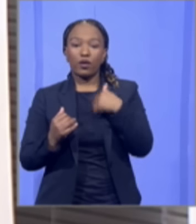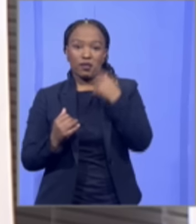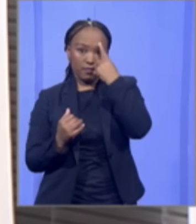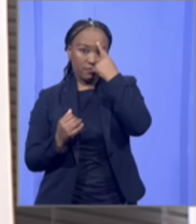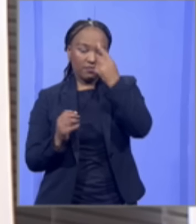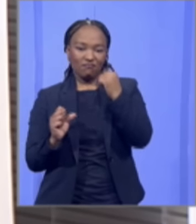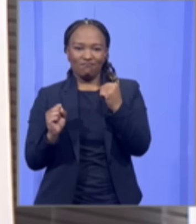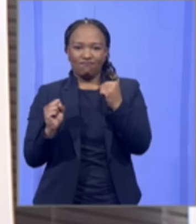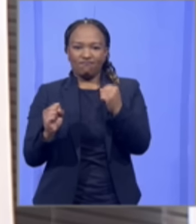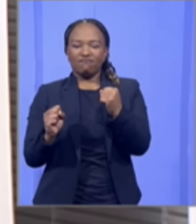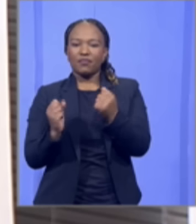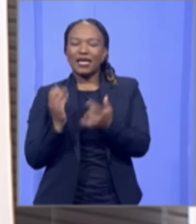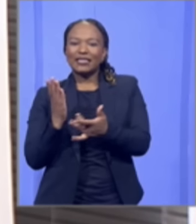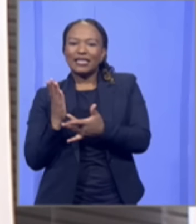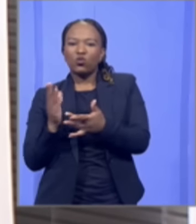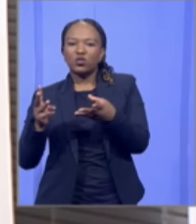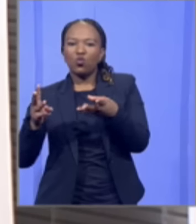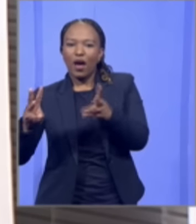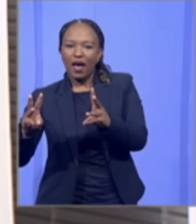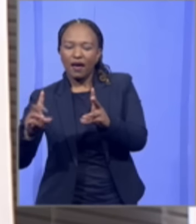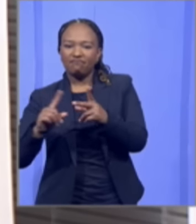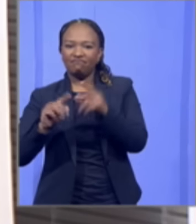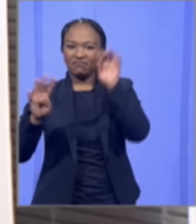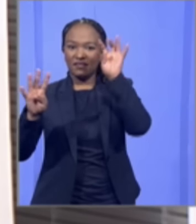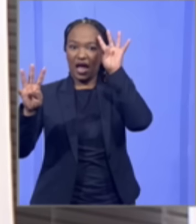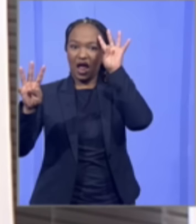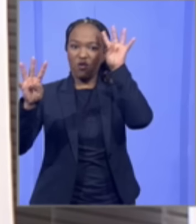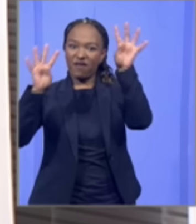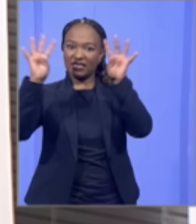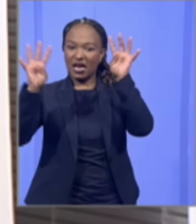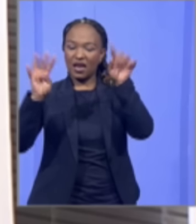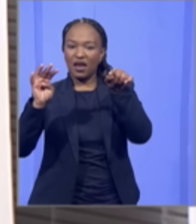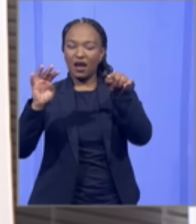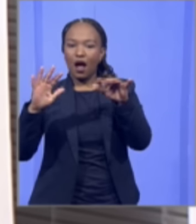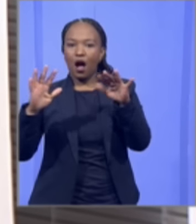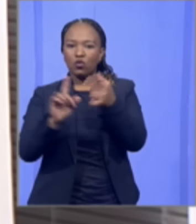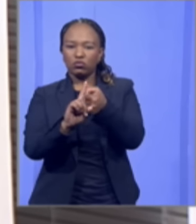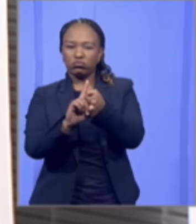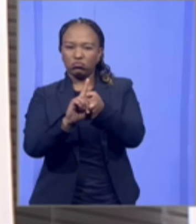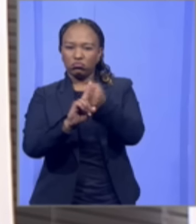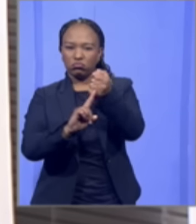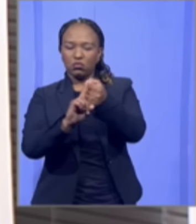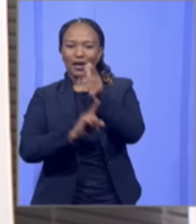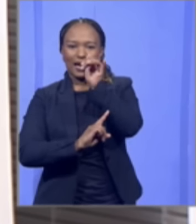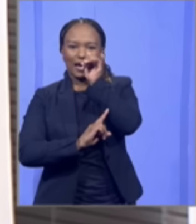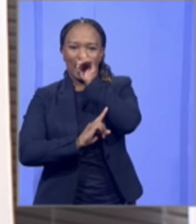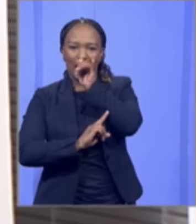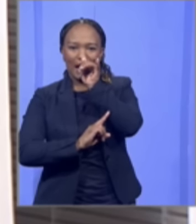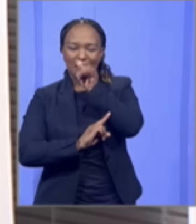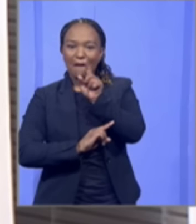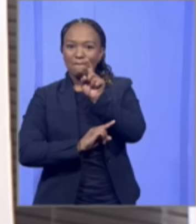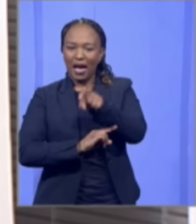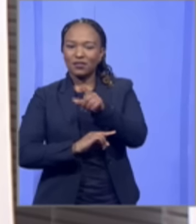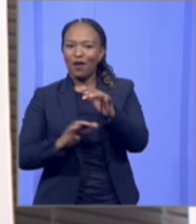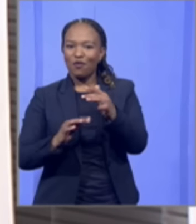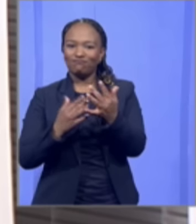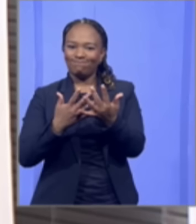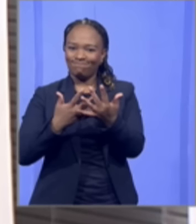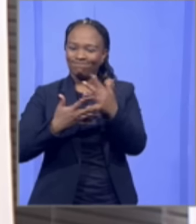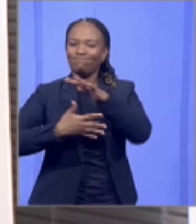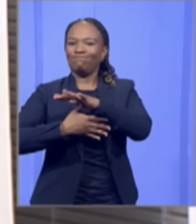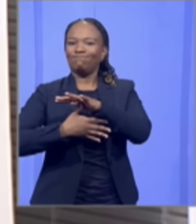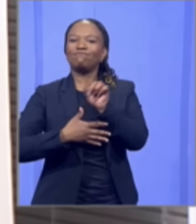technology, innovation, and the increase of personnel to fight crime in our province must be a priority.